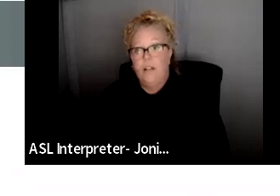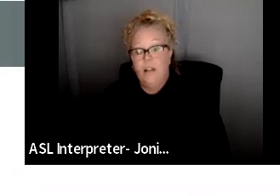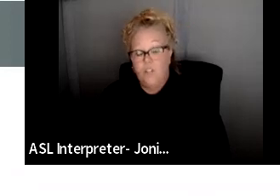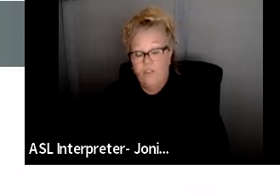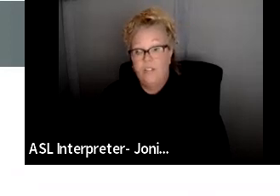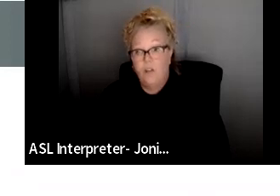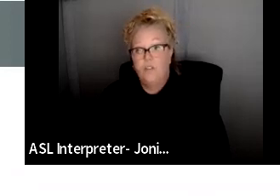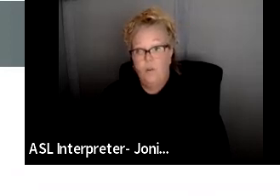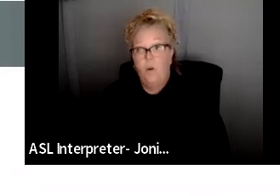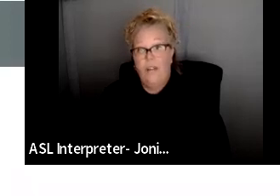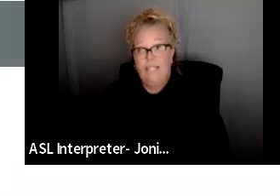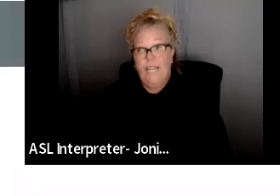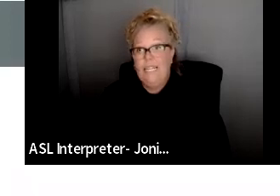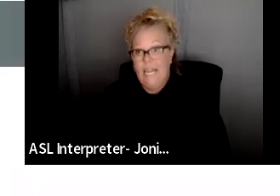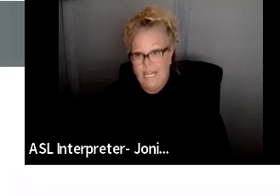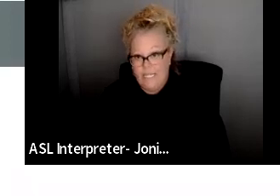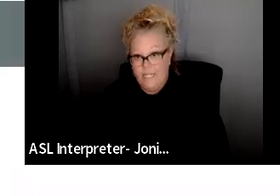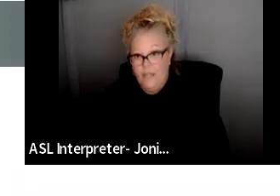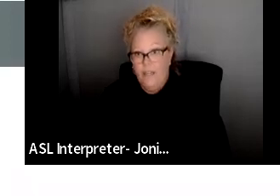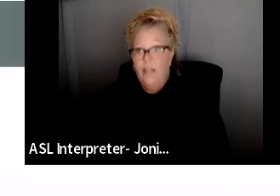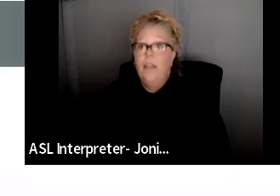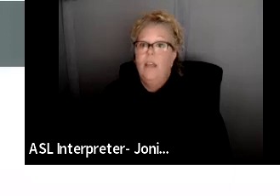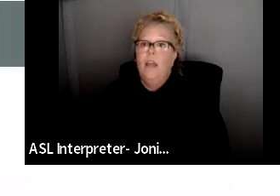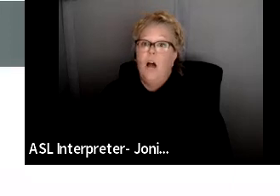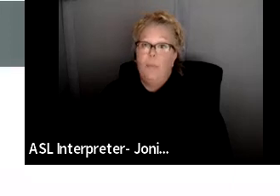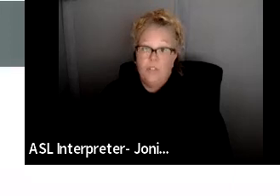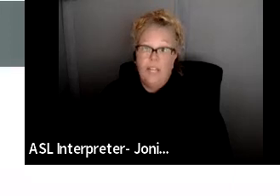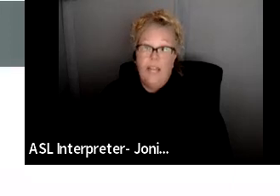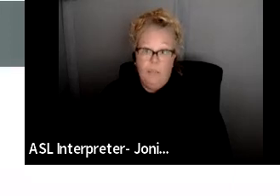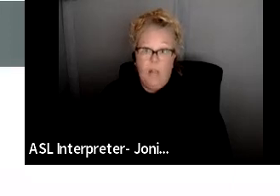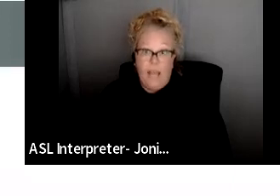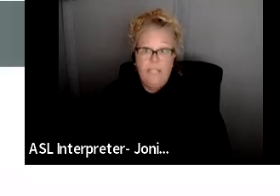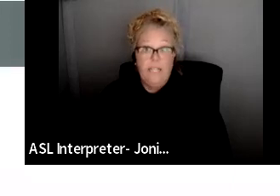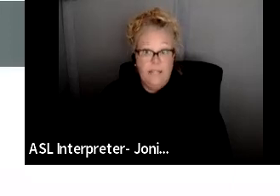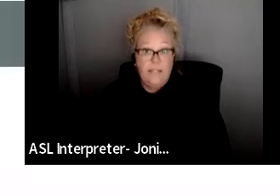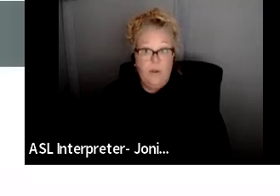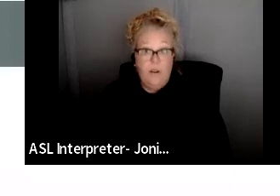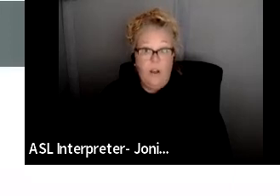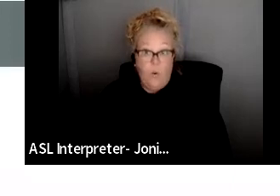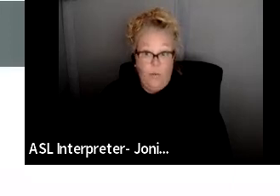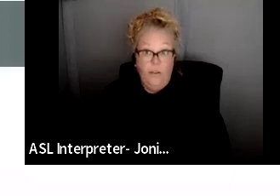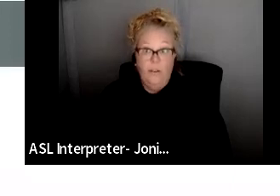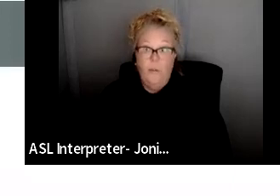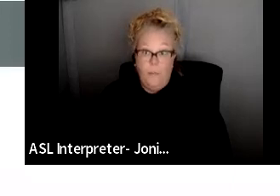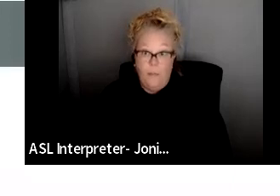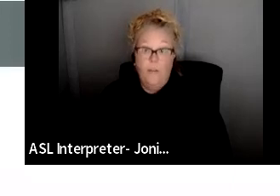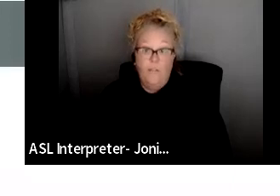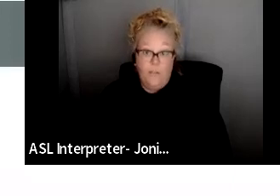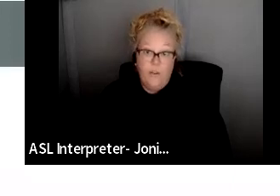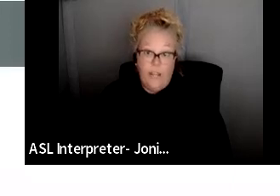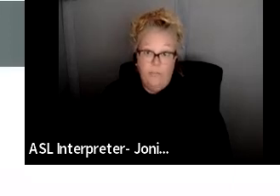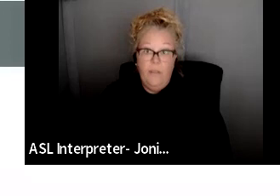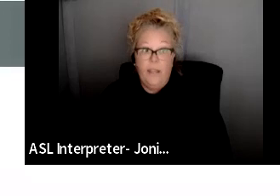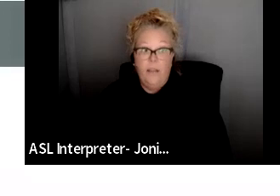service, also known as EDS. A person can apply to get some equipment